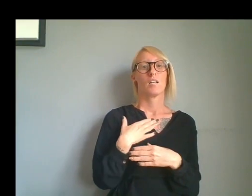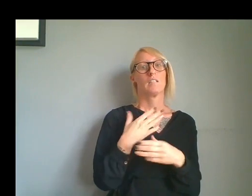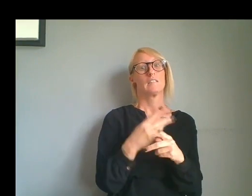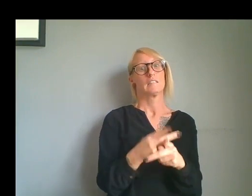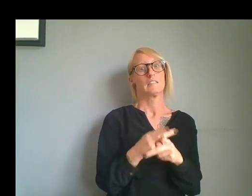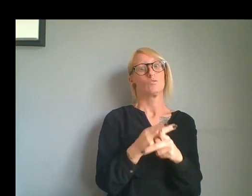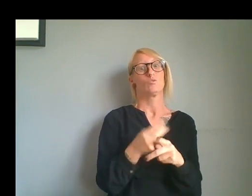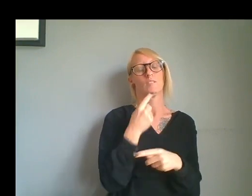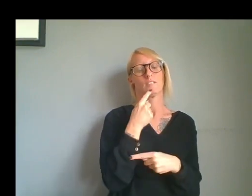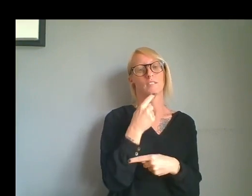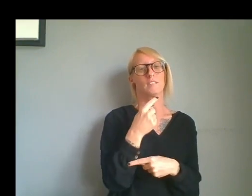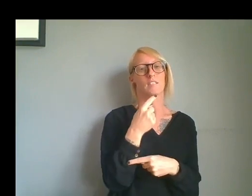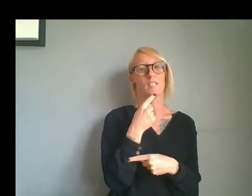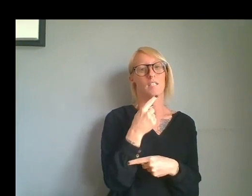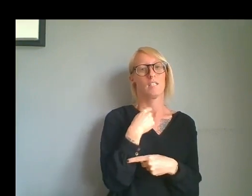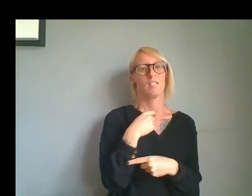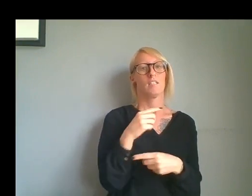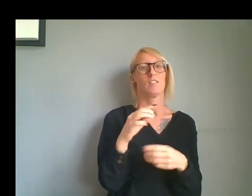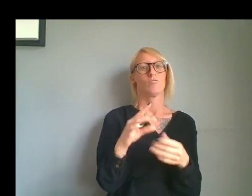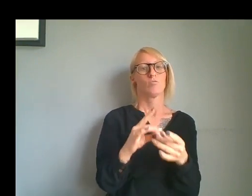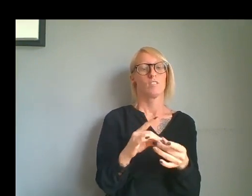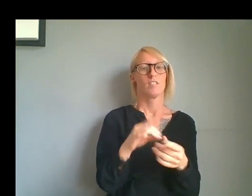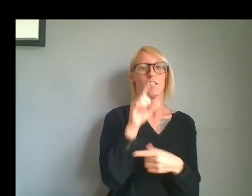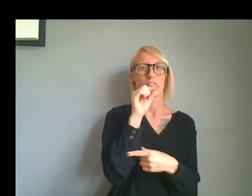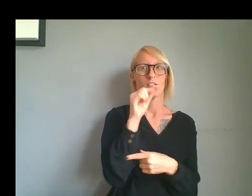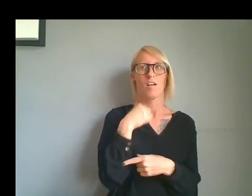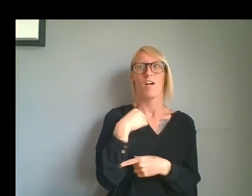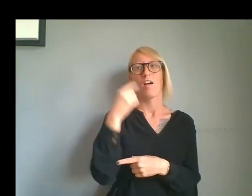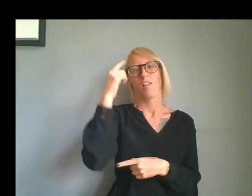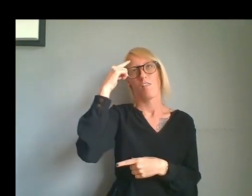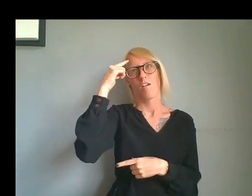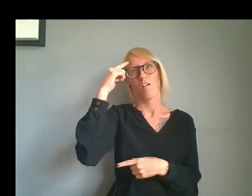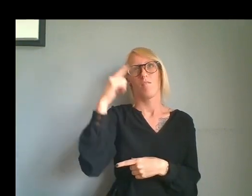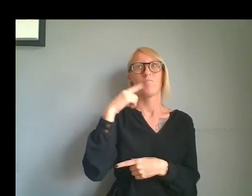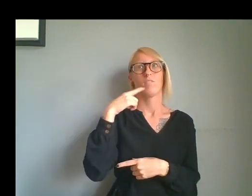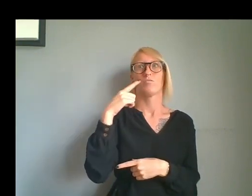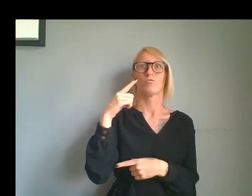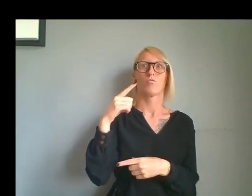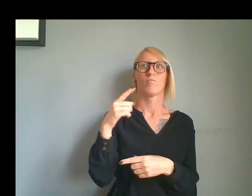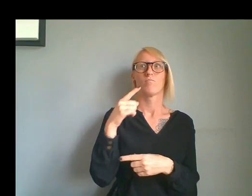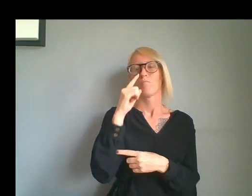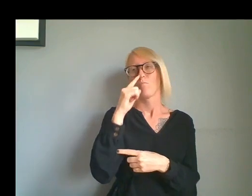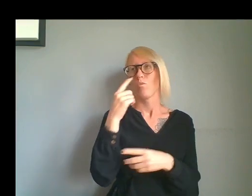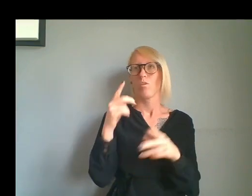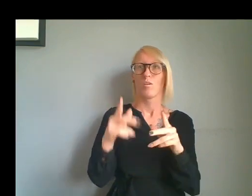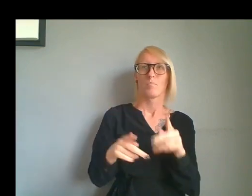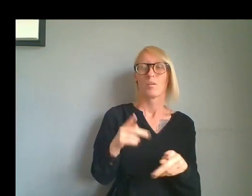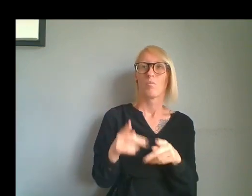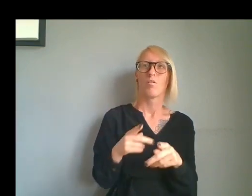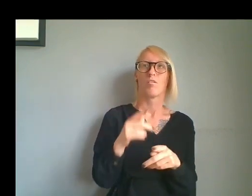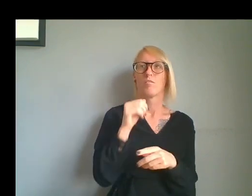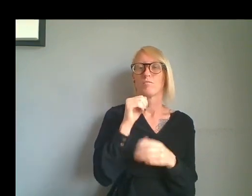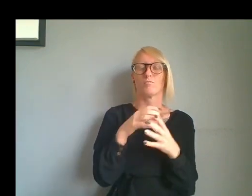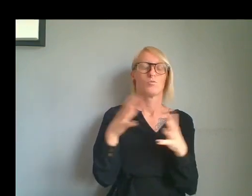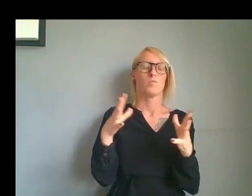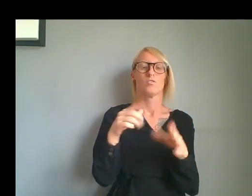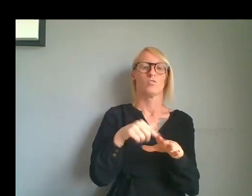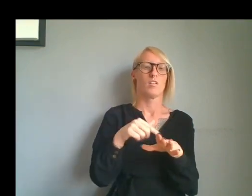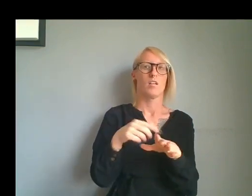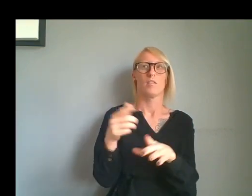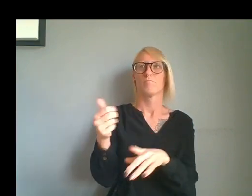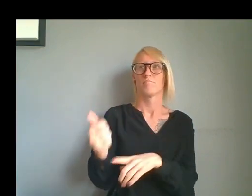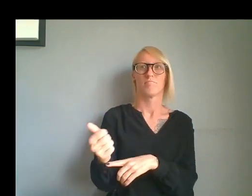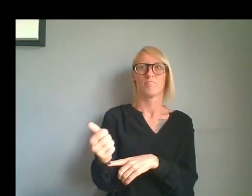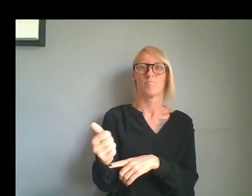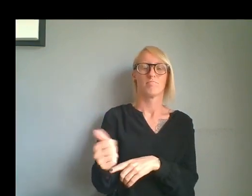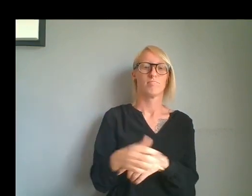this. I thought it was a bunch of losers with too much time on their hands. That is honest. That is my impression of what I thought Twitter